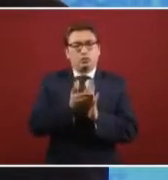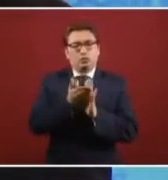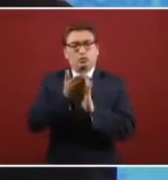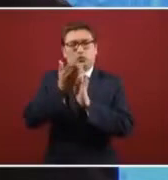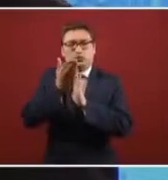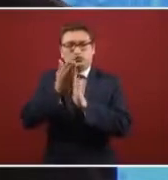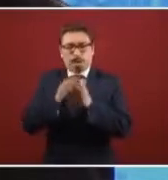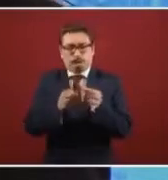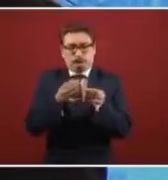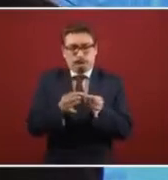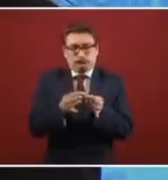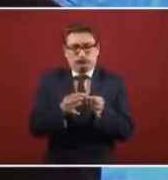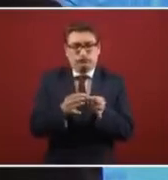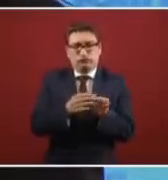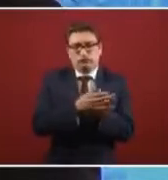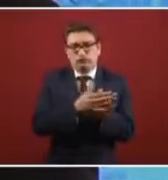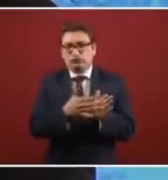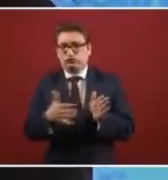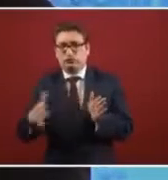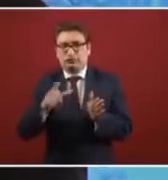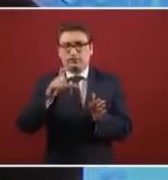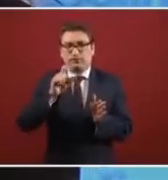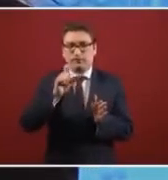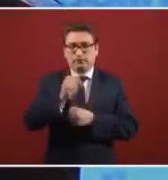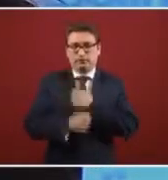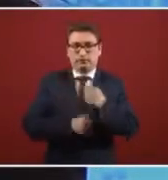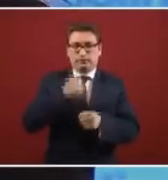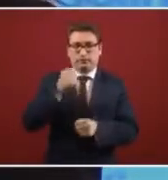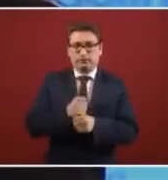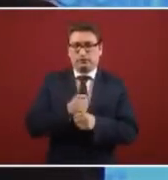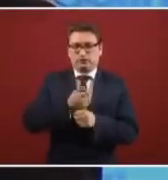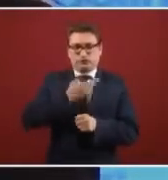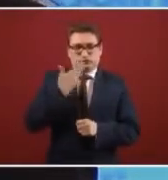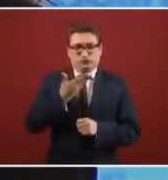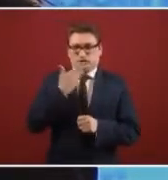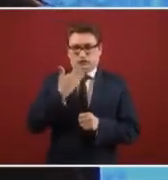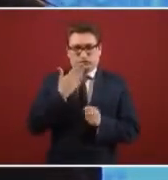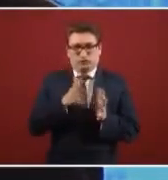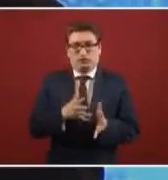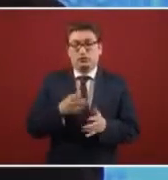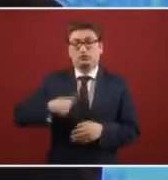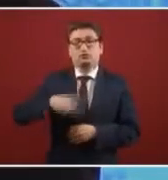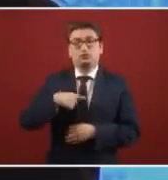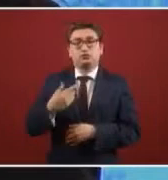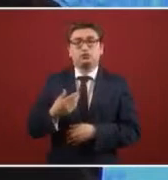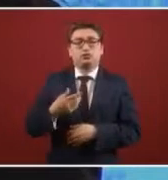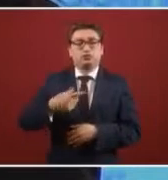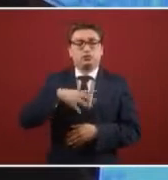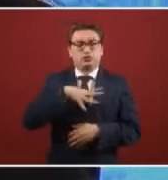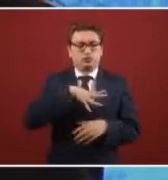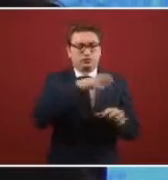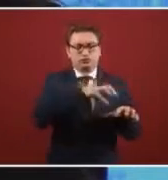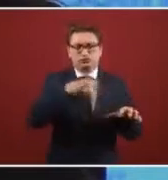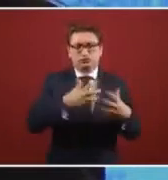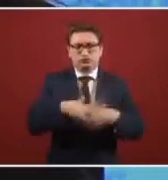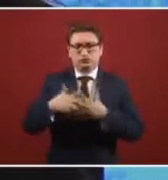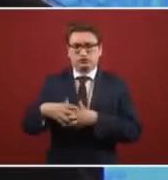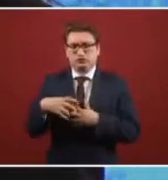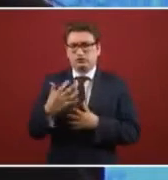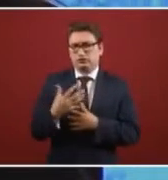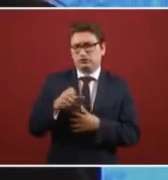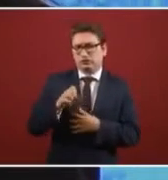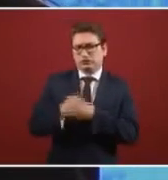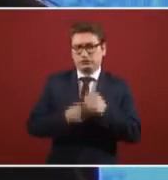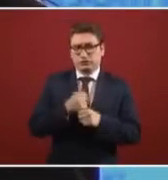es de 20 time, años, aunque nuestras refinerías tienen más de 50, 60 años. even though our Vamos a refineries producir have gasolina,